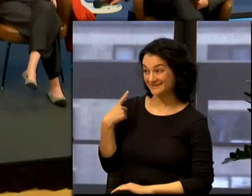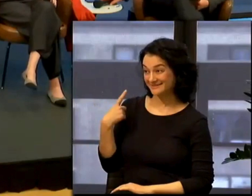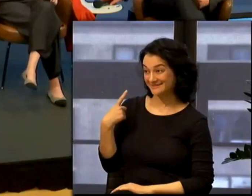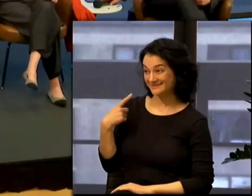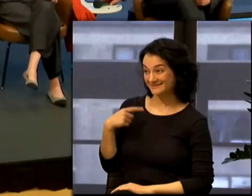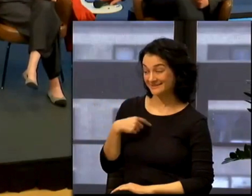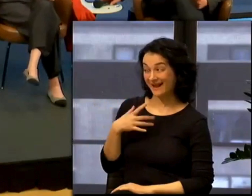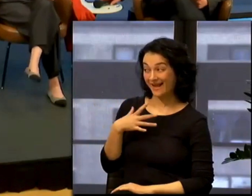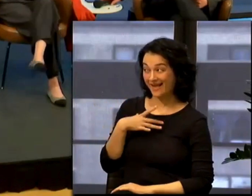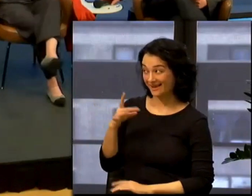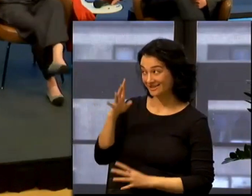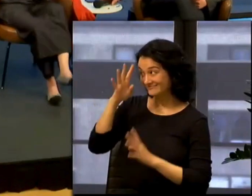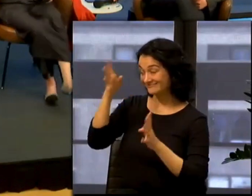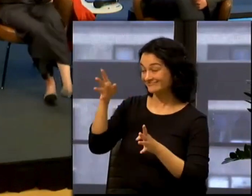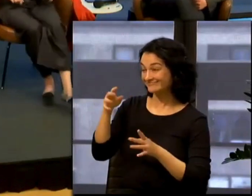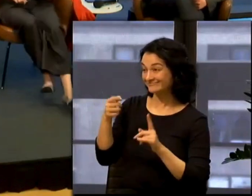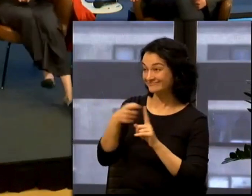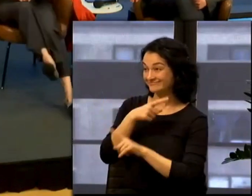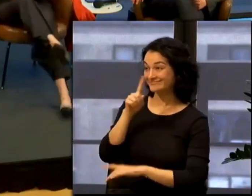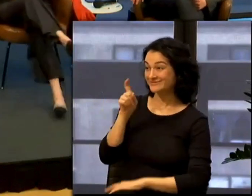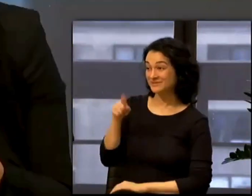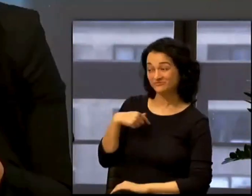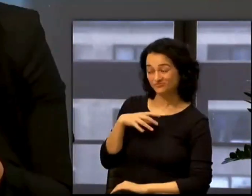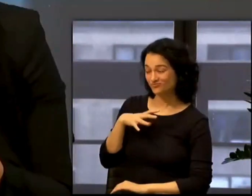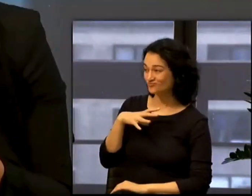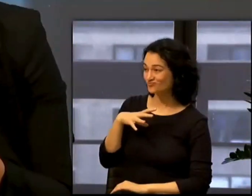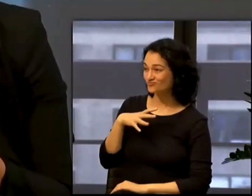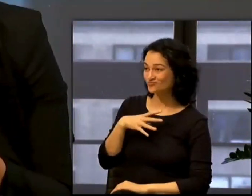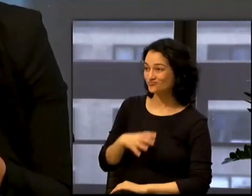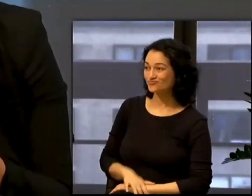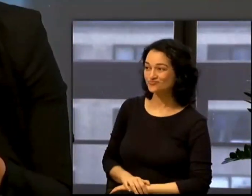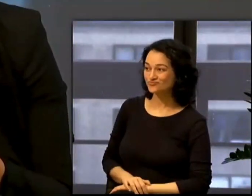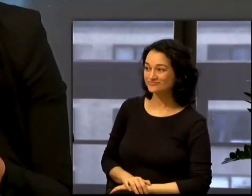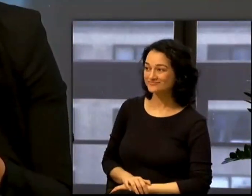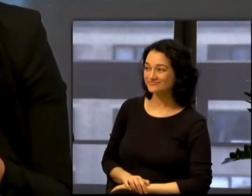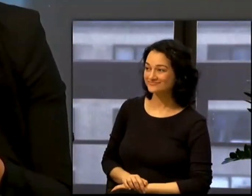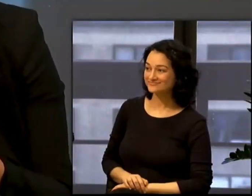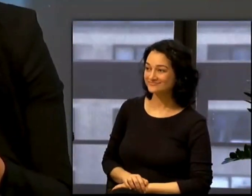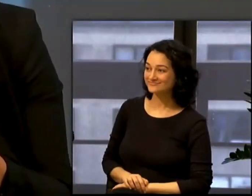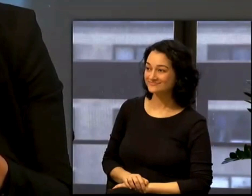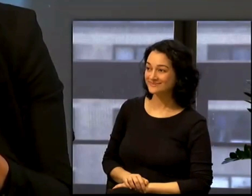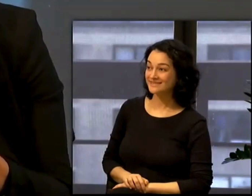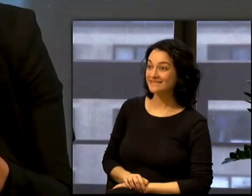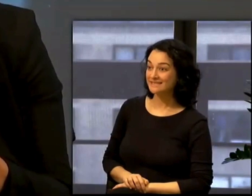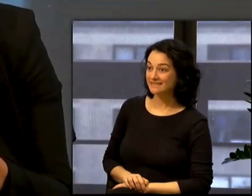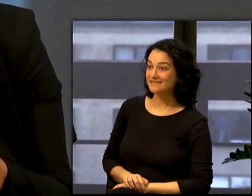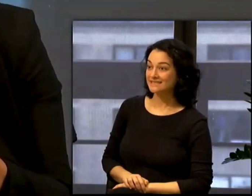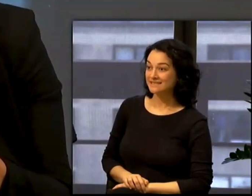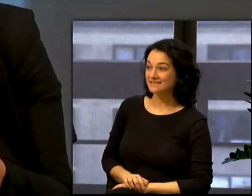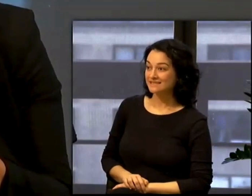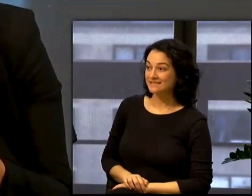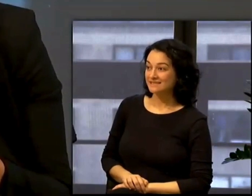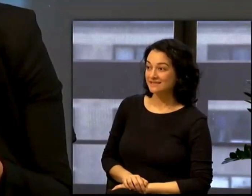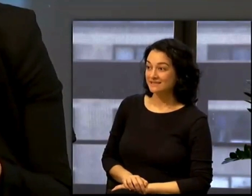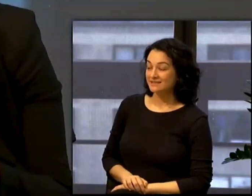think that goes back to kind of like what I was mentioning earlier in terms of systematizing how we assess for talent and how we assess for potential, right? Because I think